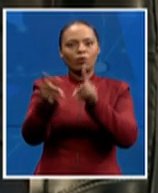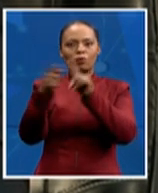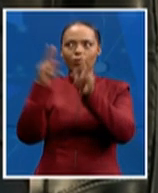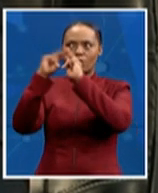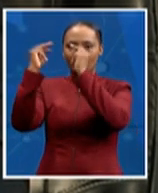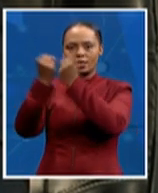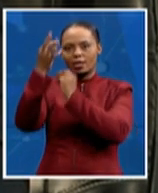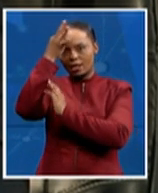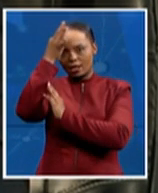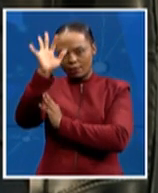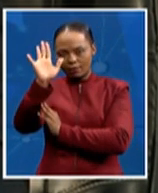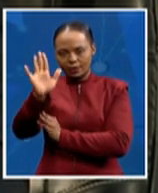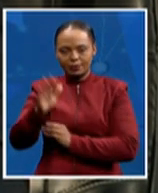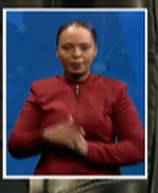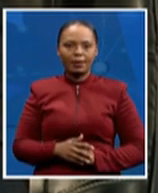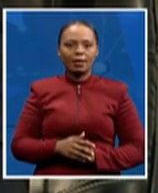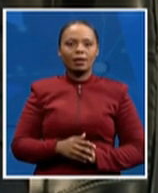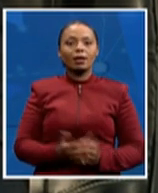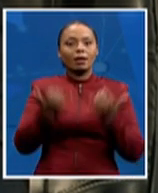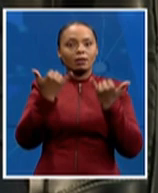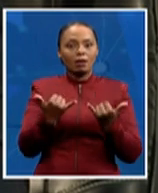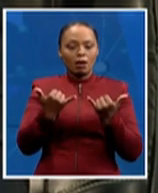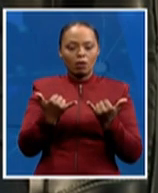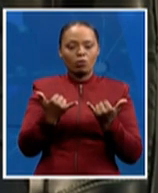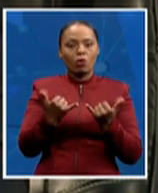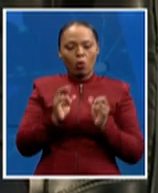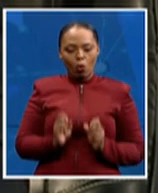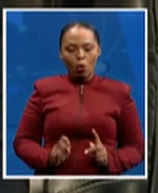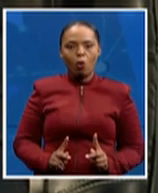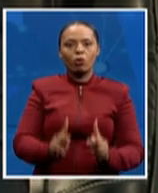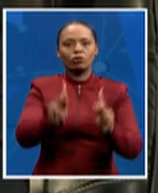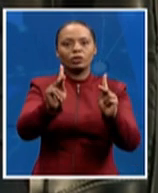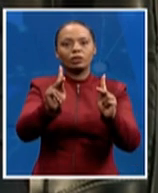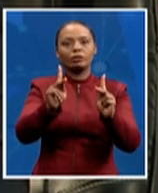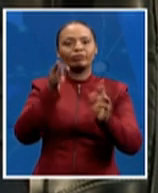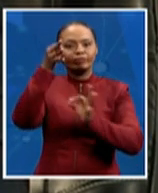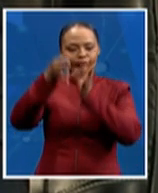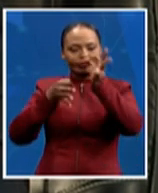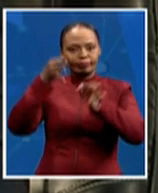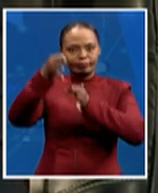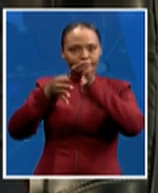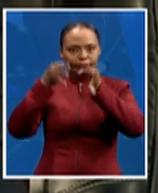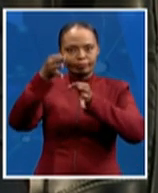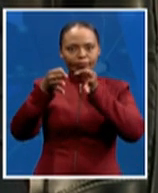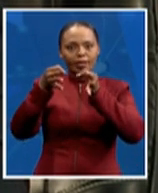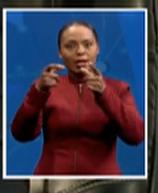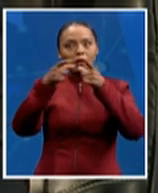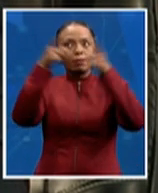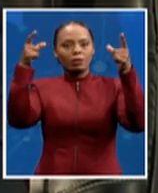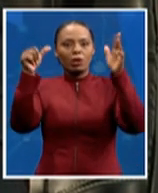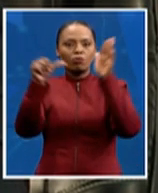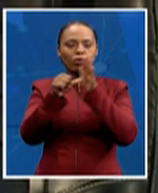this opportunity to also highlight one of the major milestones of our government on